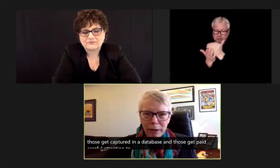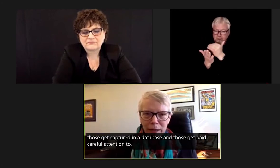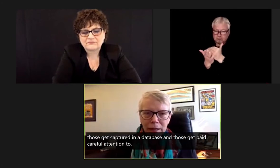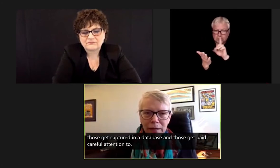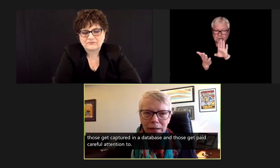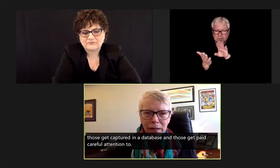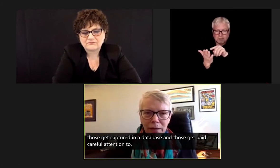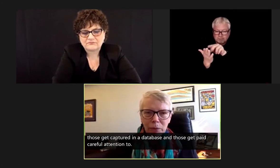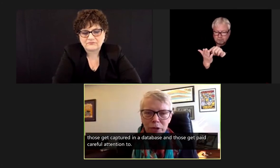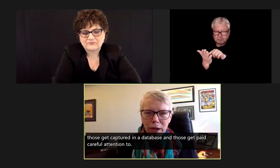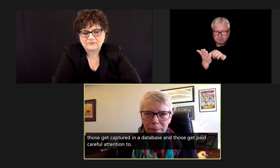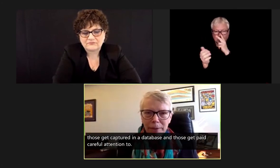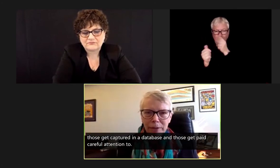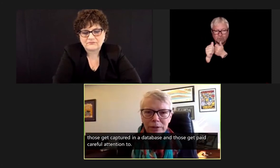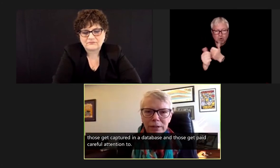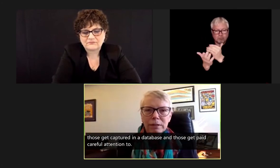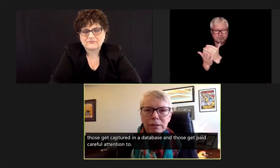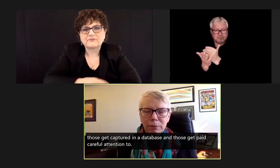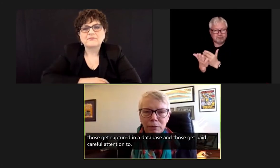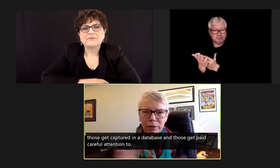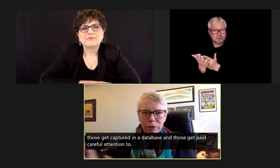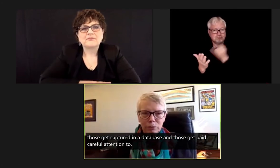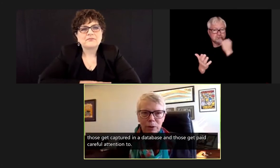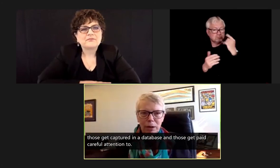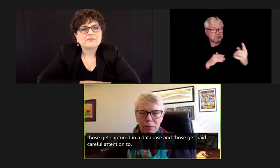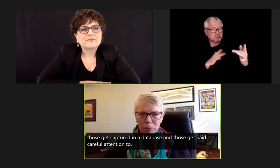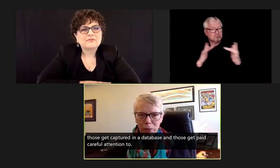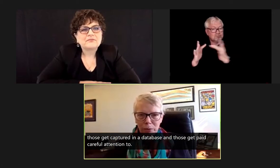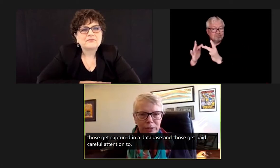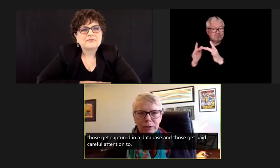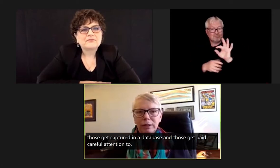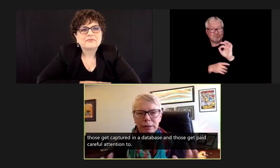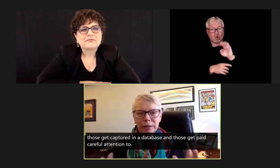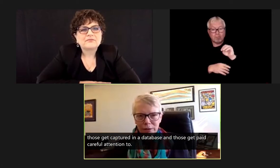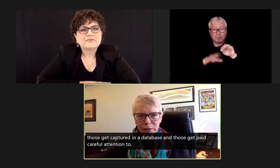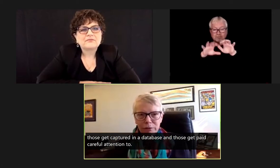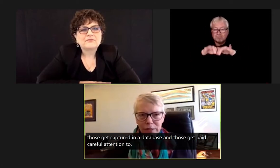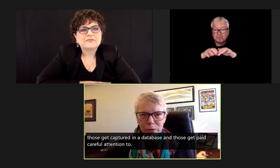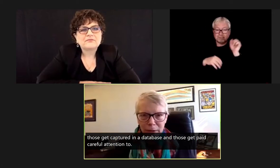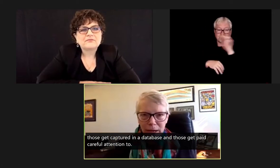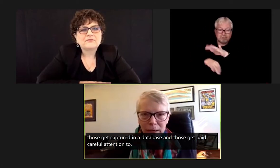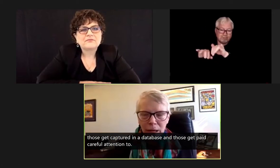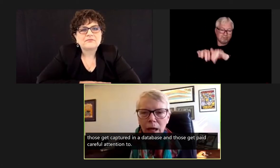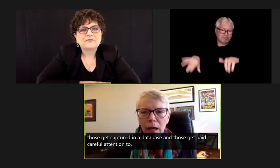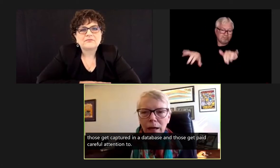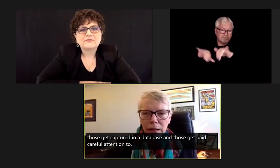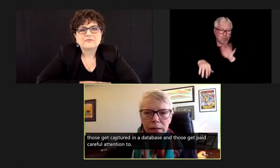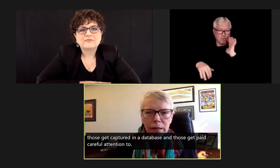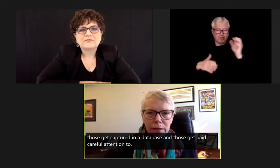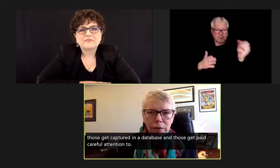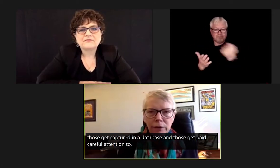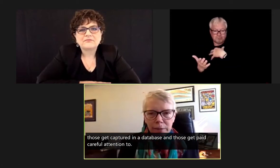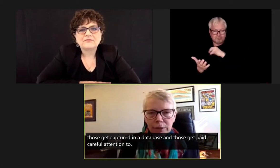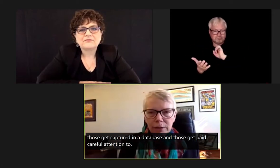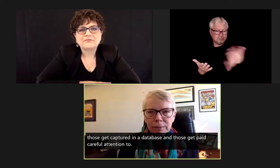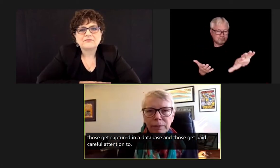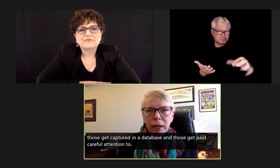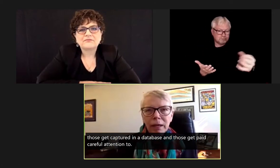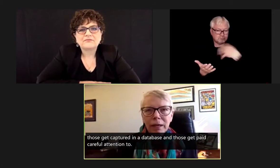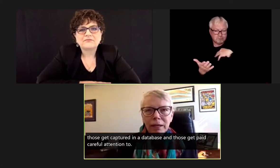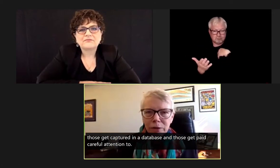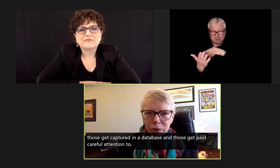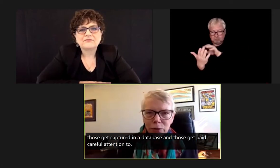letter back, which happens in some of these, when we just get a ton of things back, a ton of